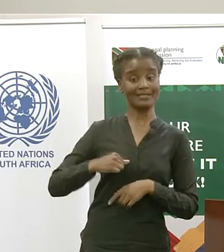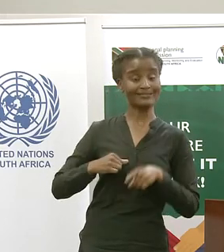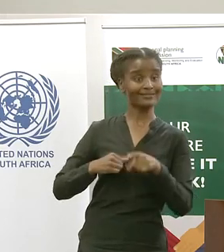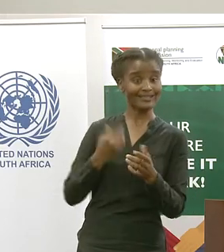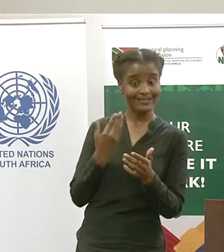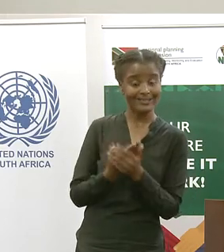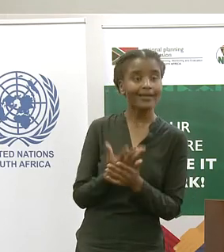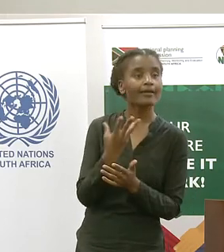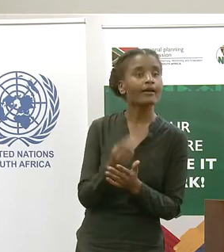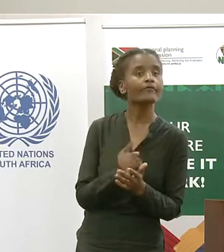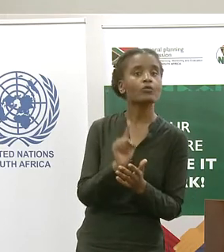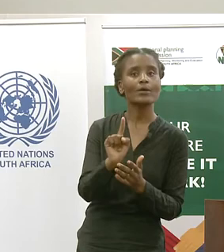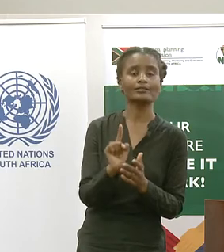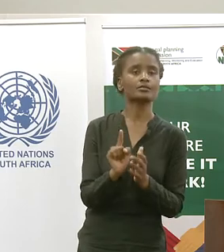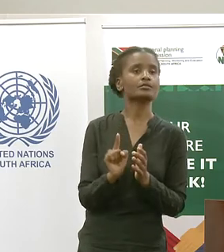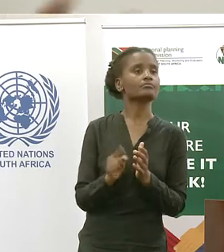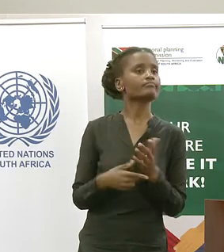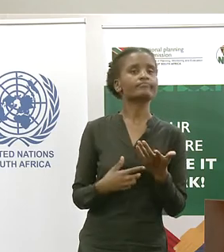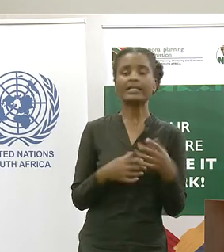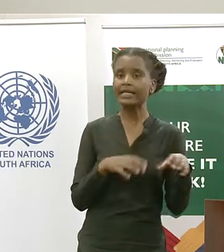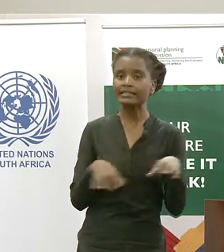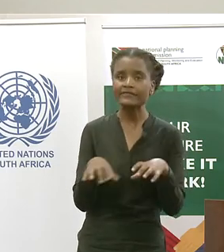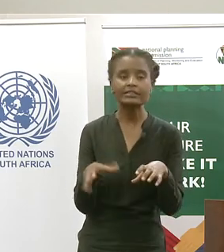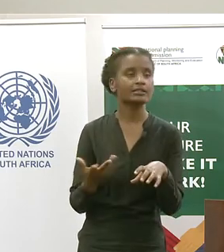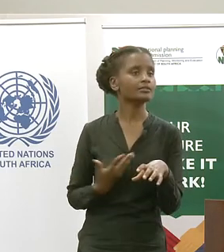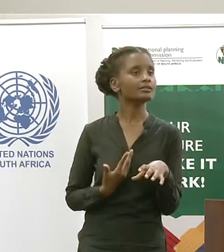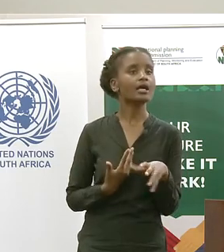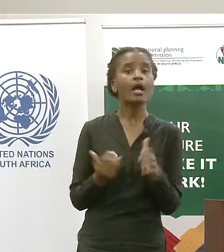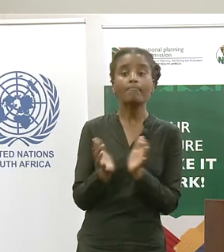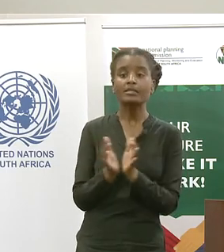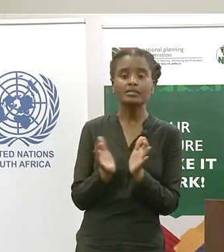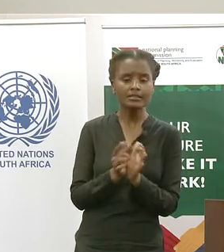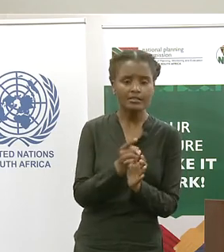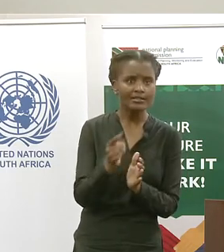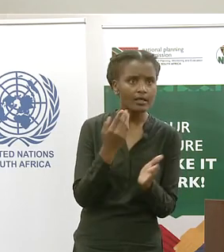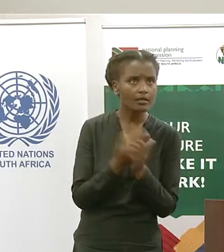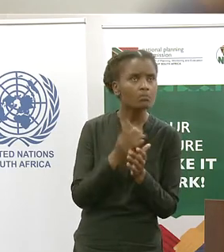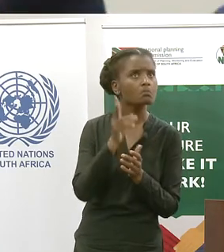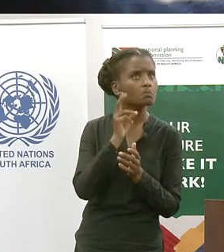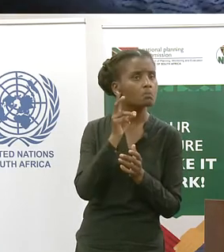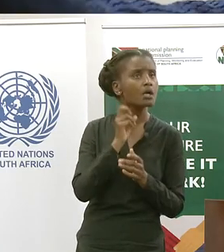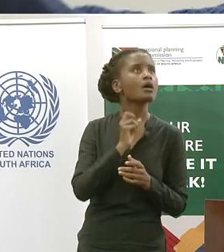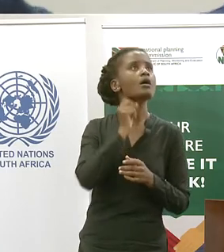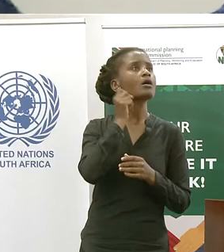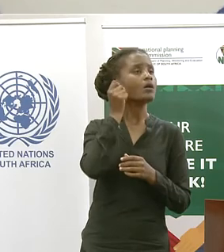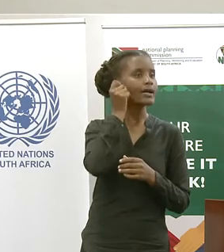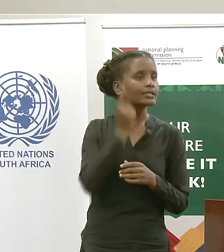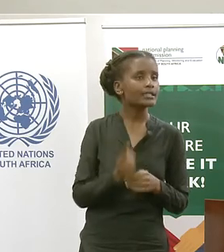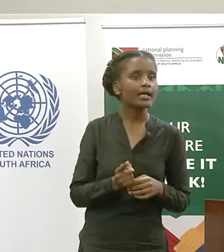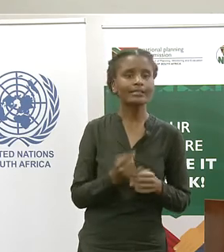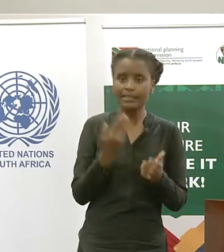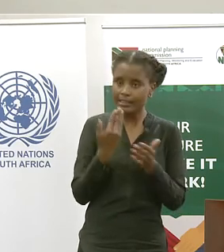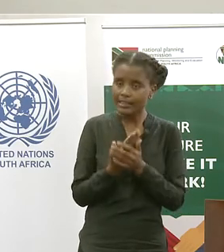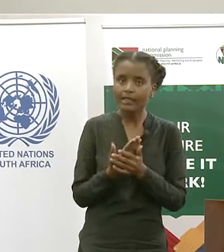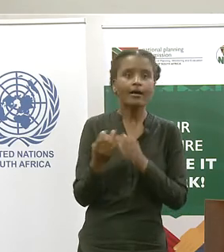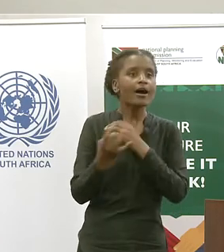sessions there, which those sessions will inform them about the situation here, that can indicate to the president's office